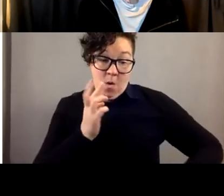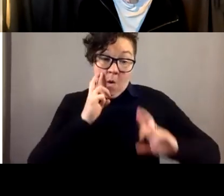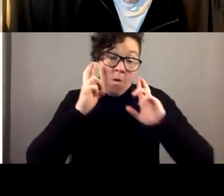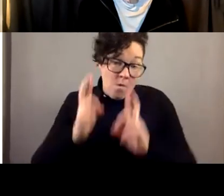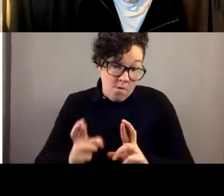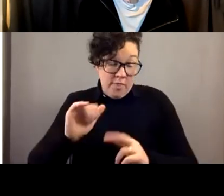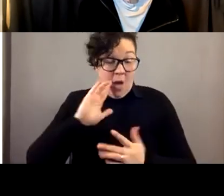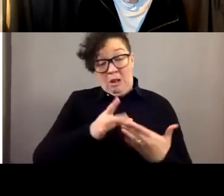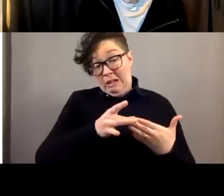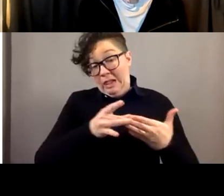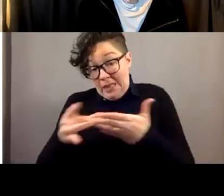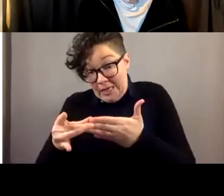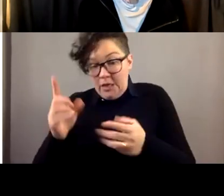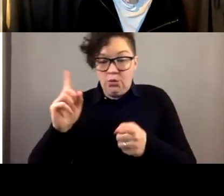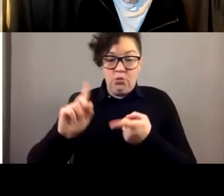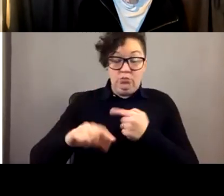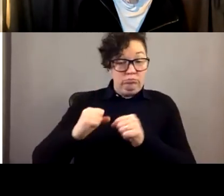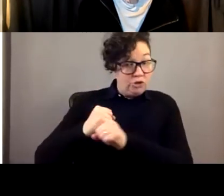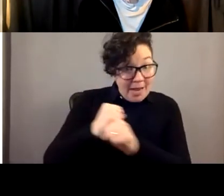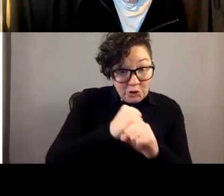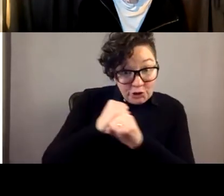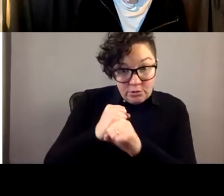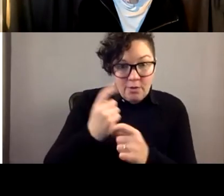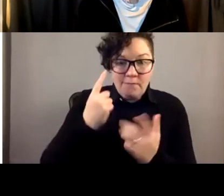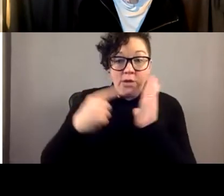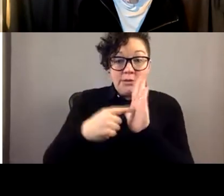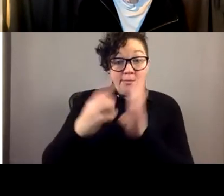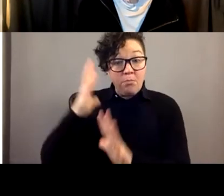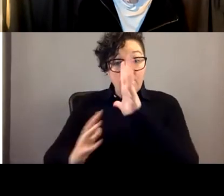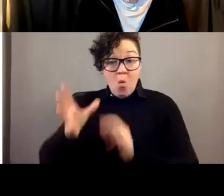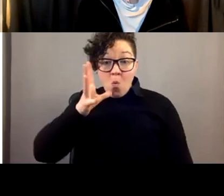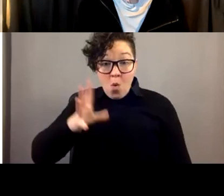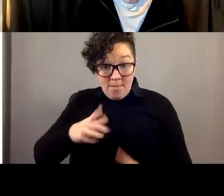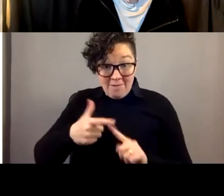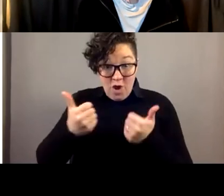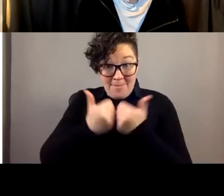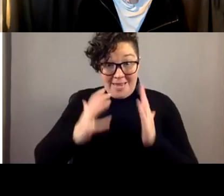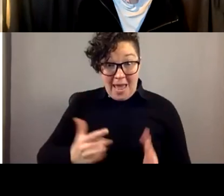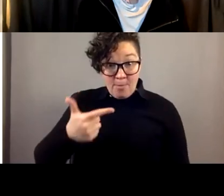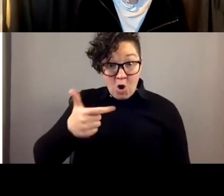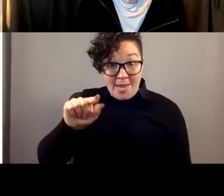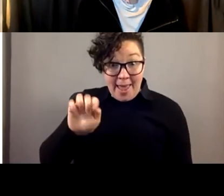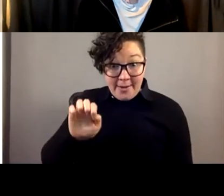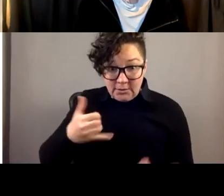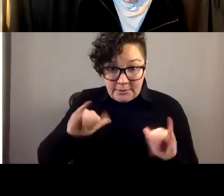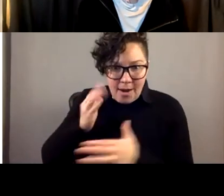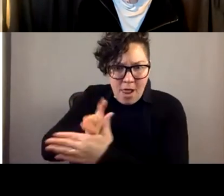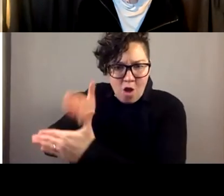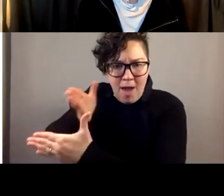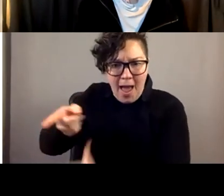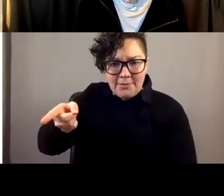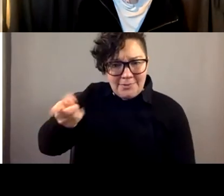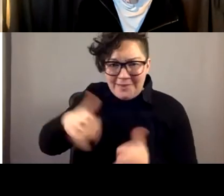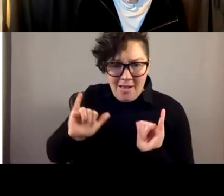for, you know, for example, the women from Gamergate who are still being harassed, right? And that we take those threats more seriously